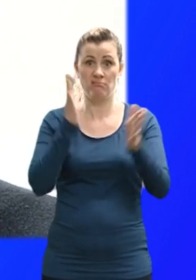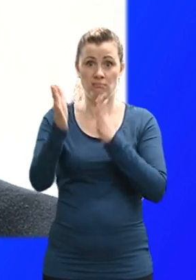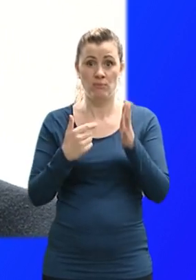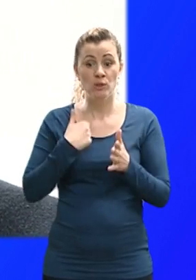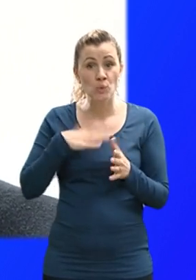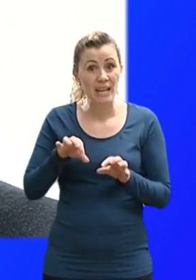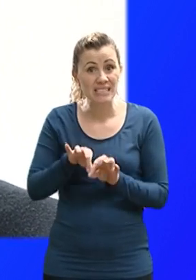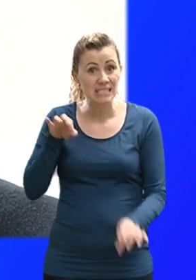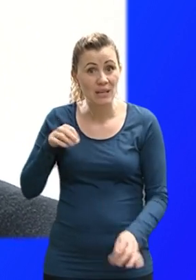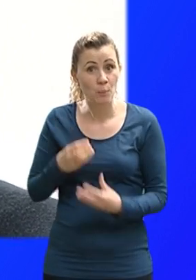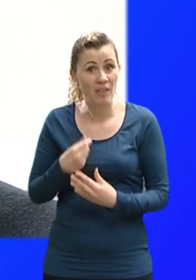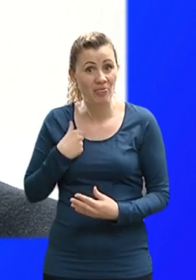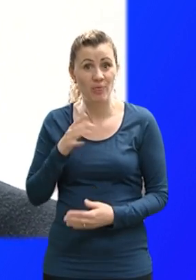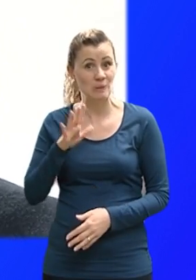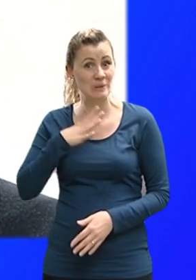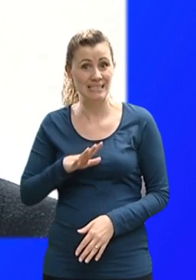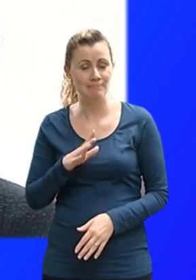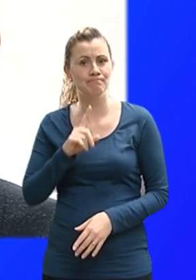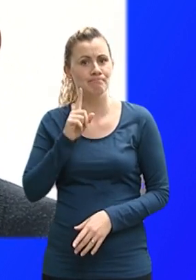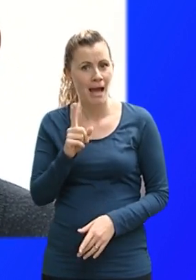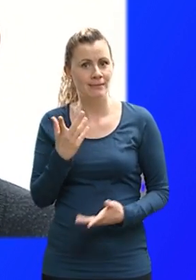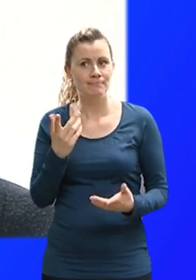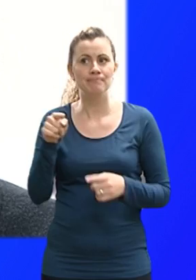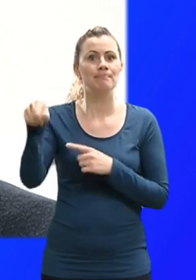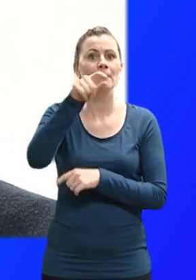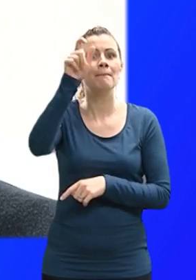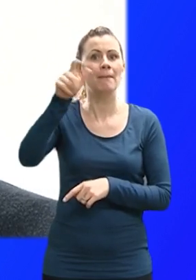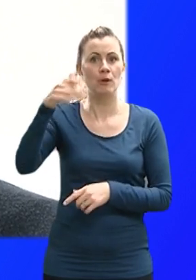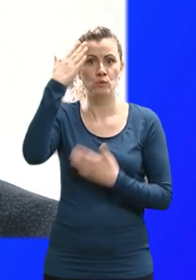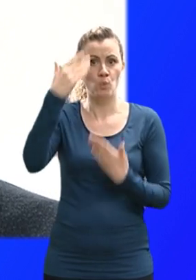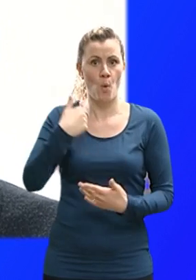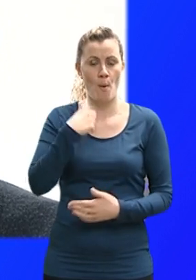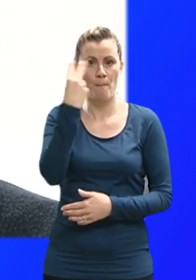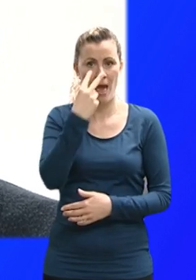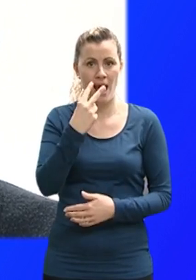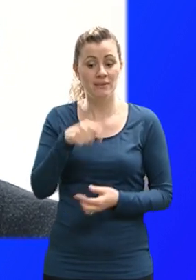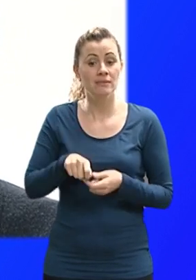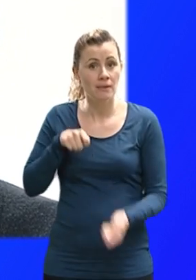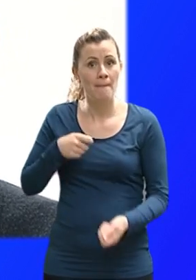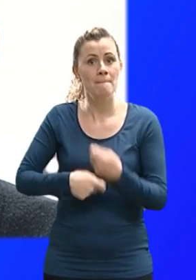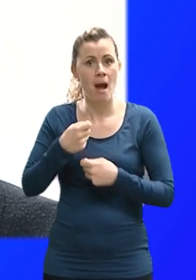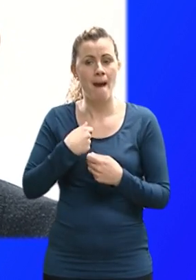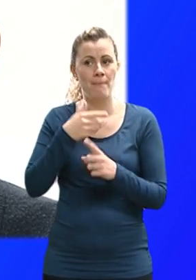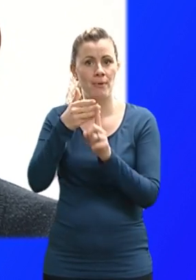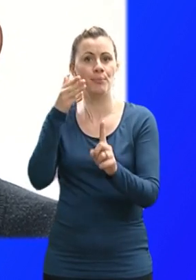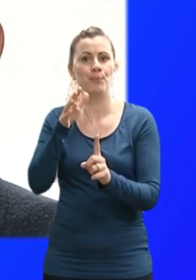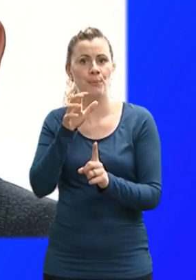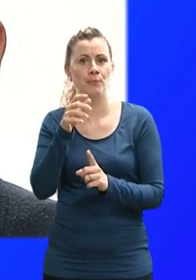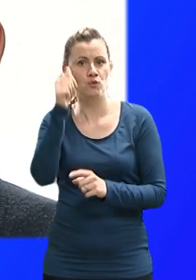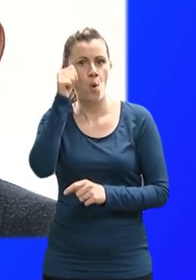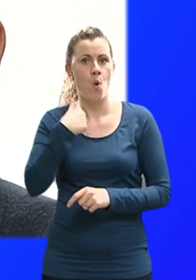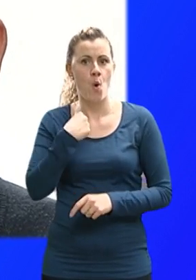walk about, I could get about without it, but it's there as a warning sign to other people that I'm visually